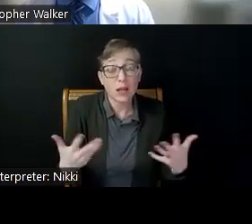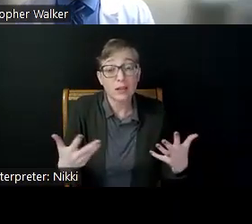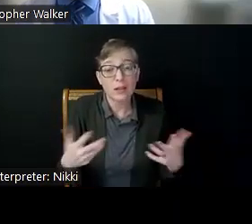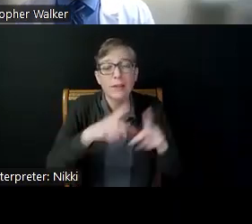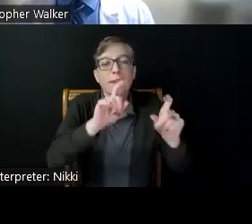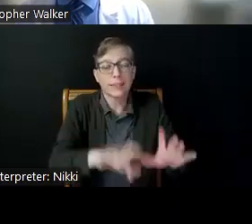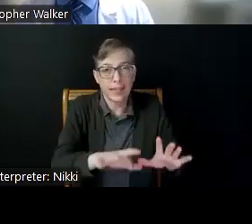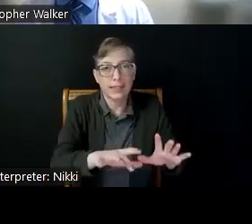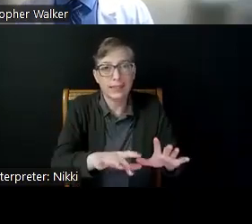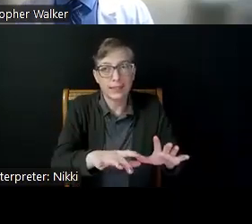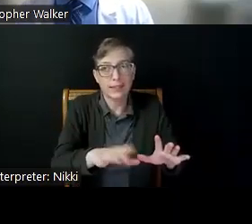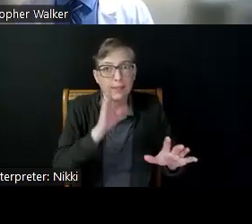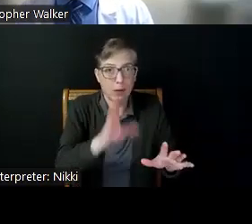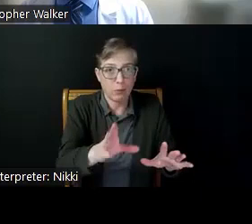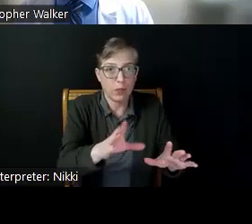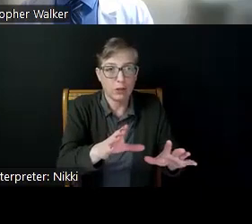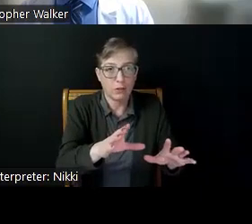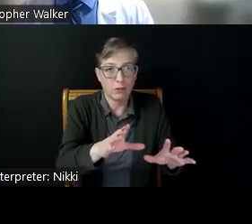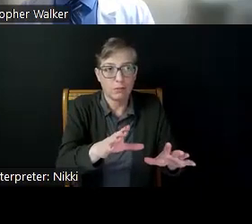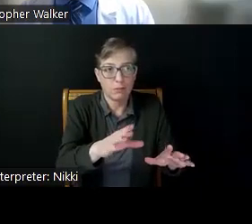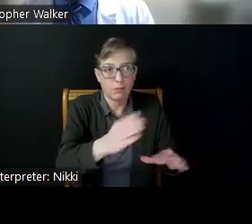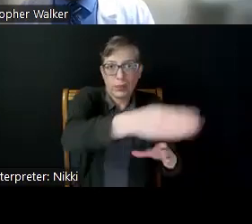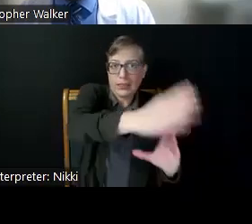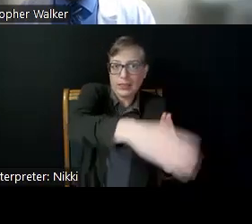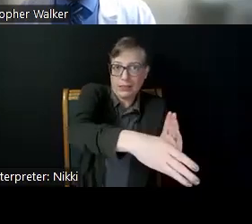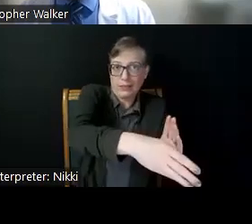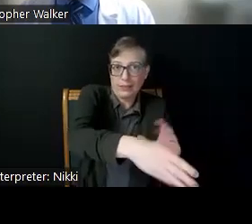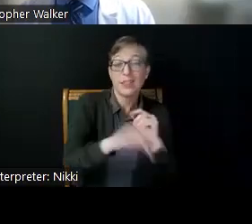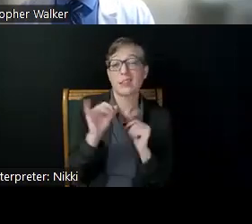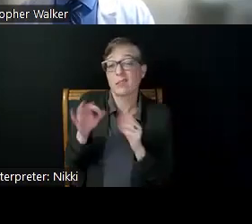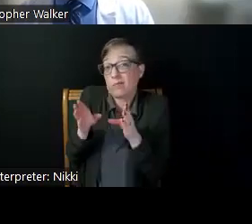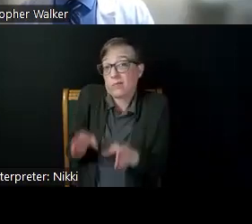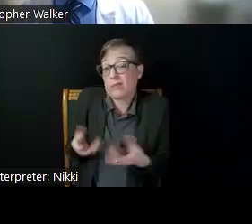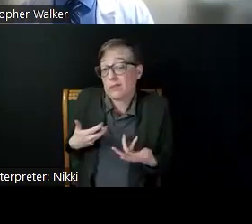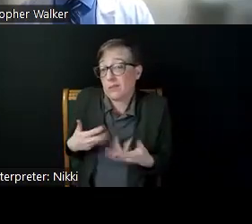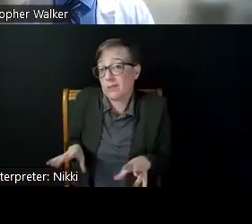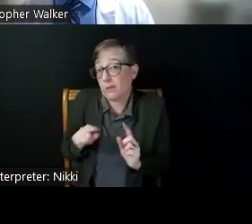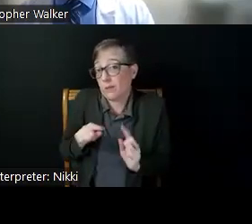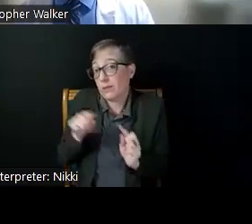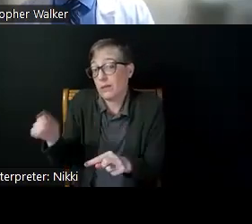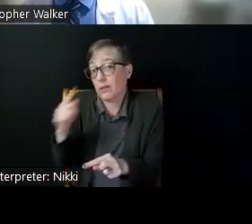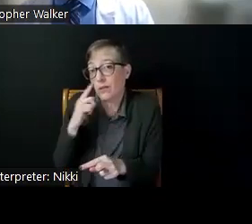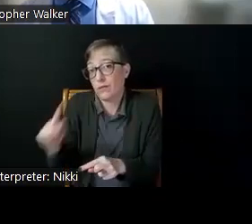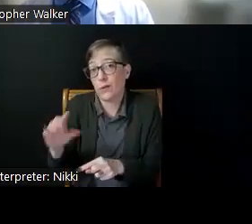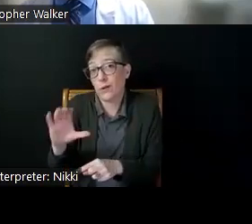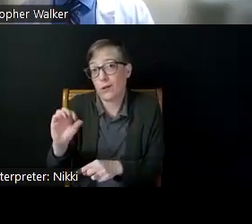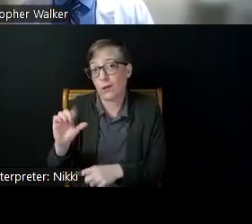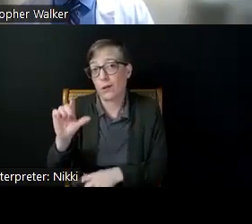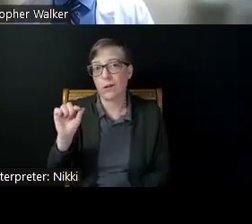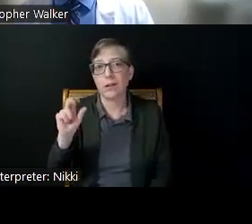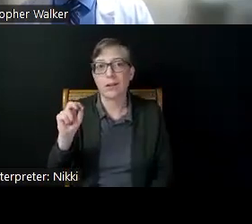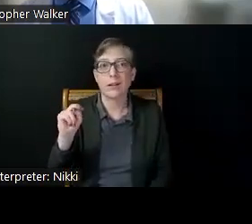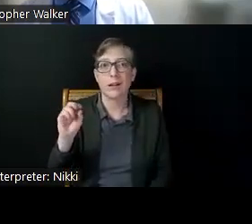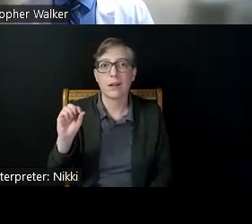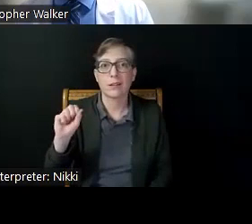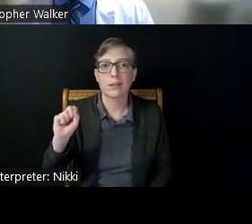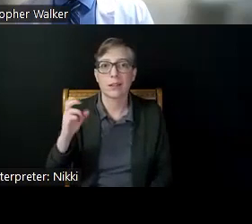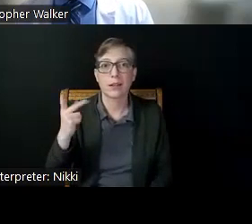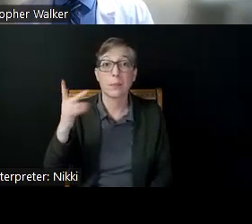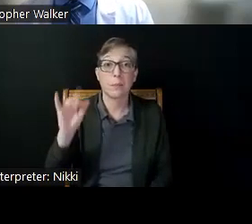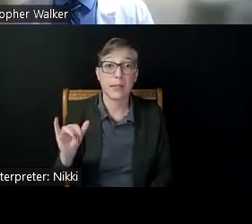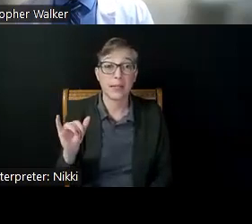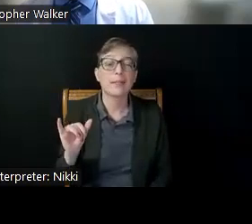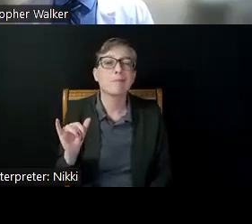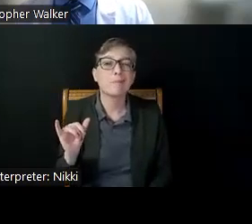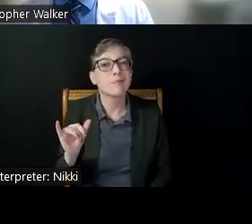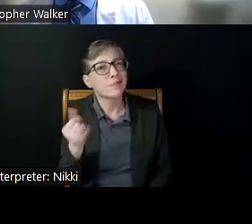can't pursue a colonoscopy or doesn't want to pursue a colonoscopy, it's important to know that other options exist, just